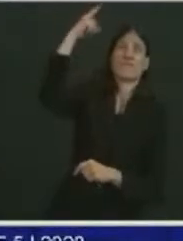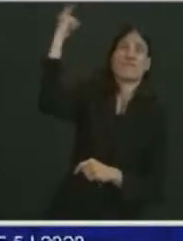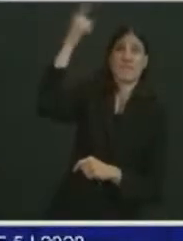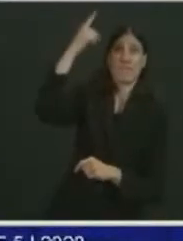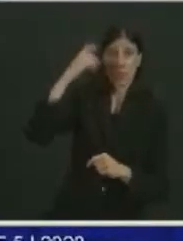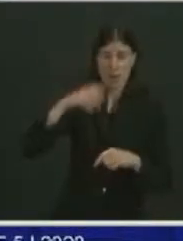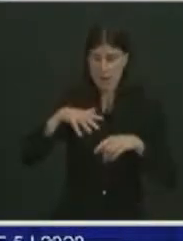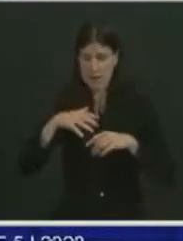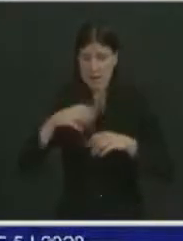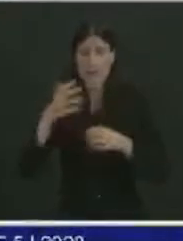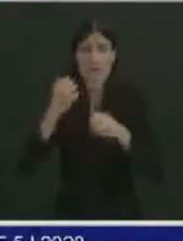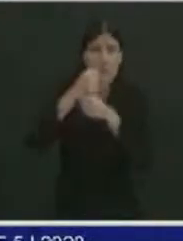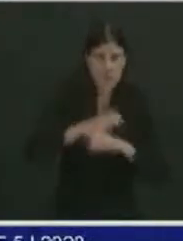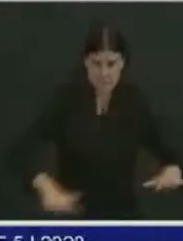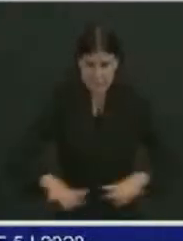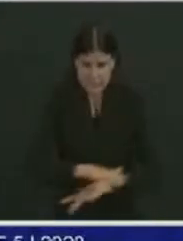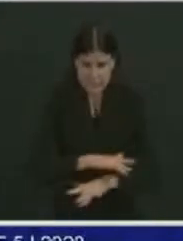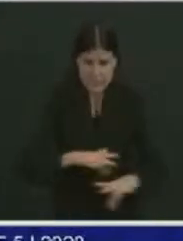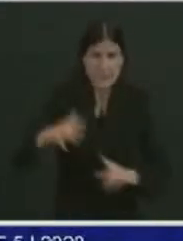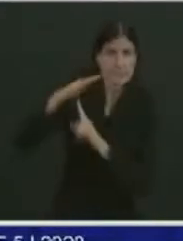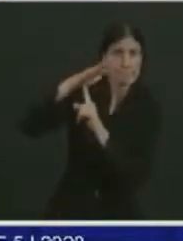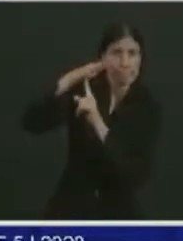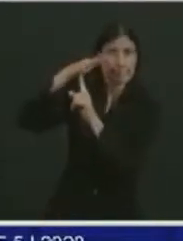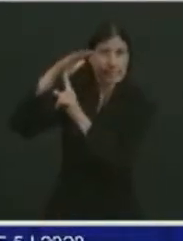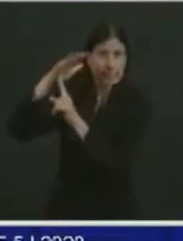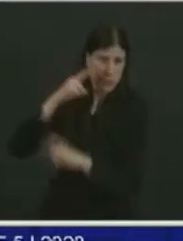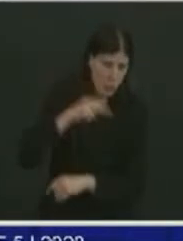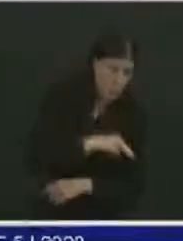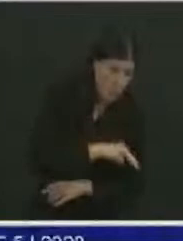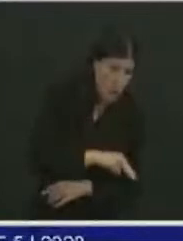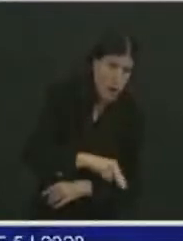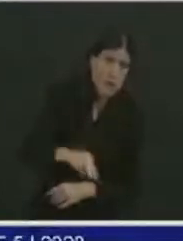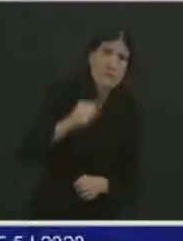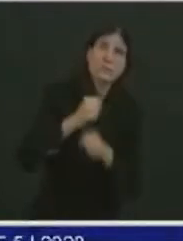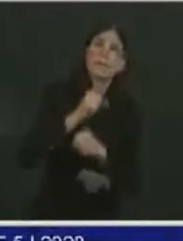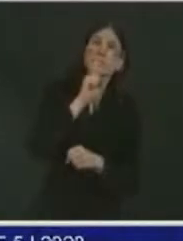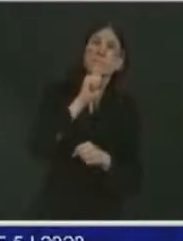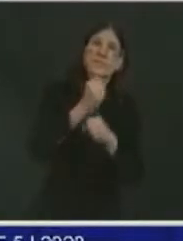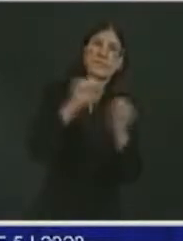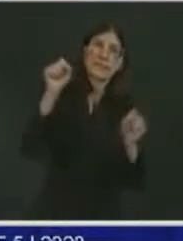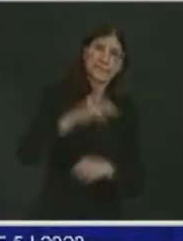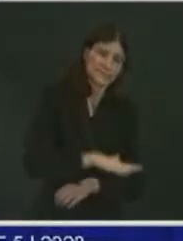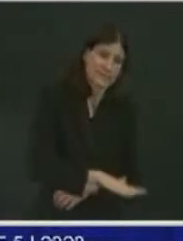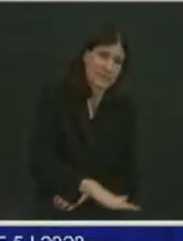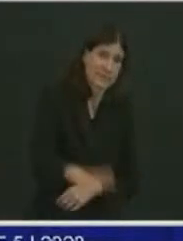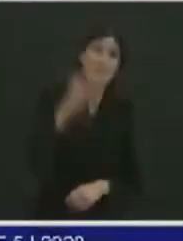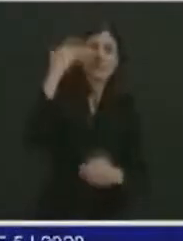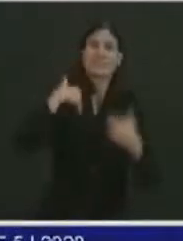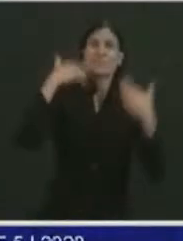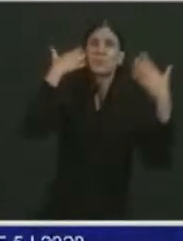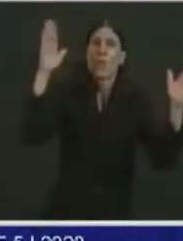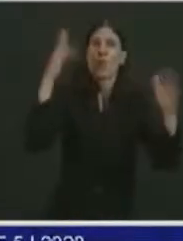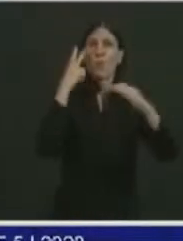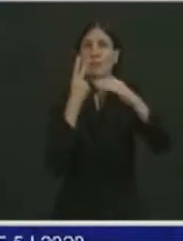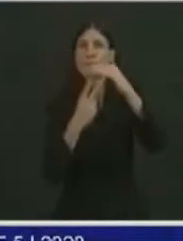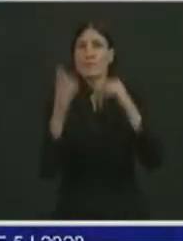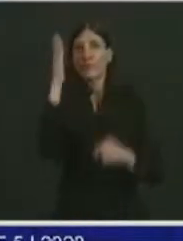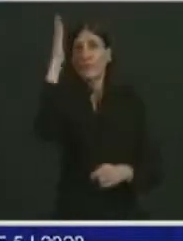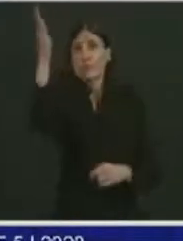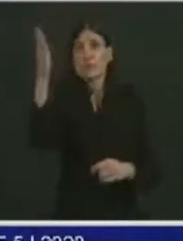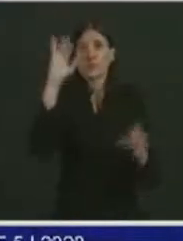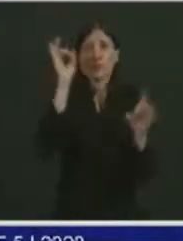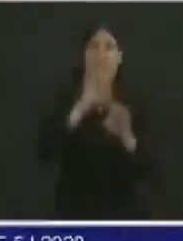that we're living in an uncertain time, and we need to be ready for what might come. Dr.